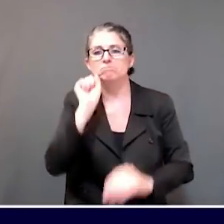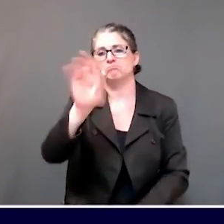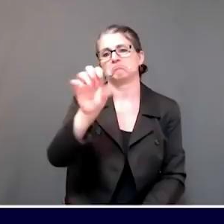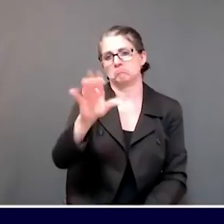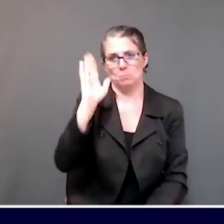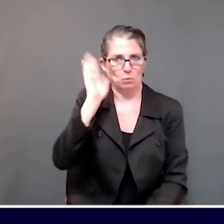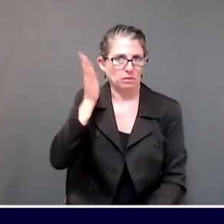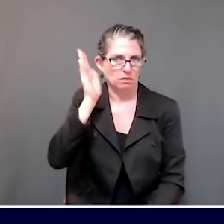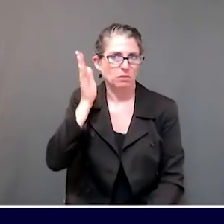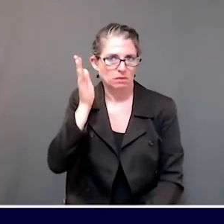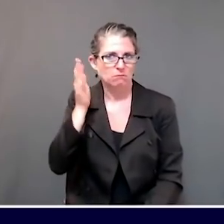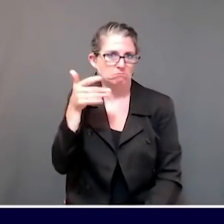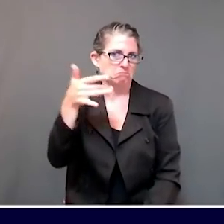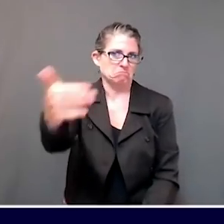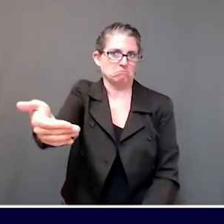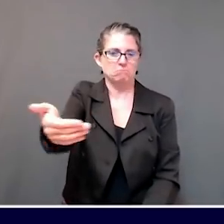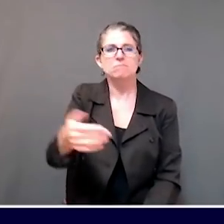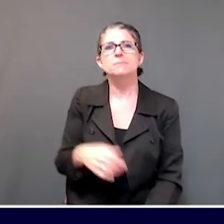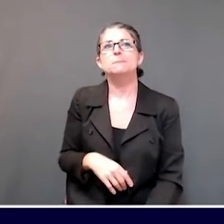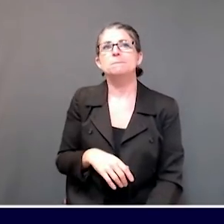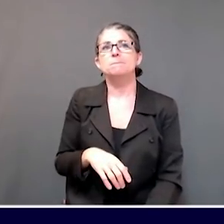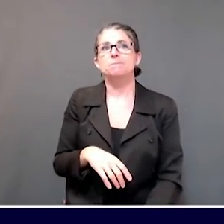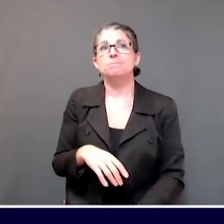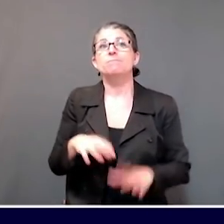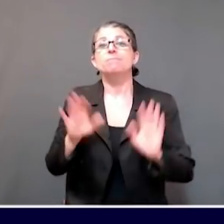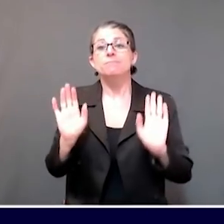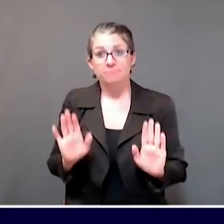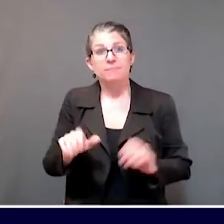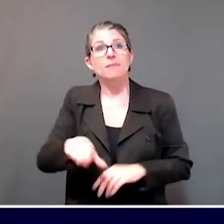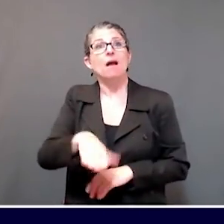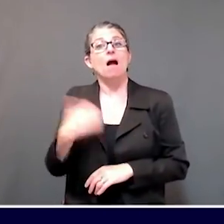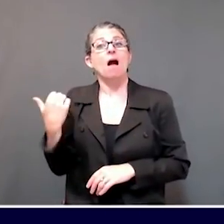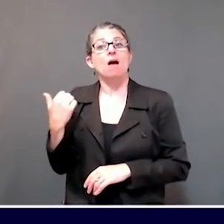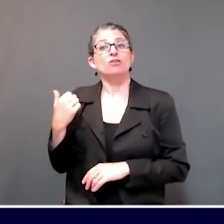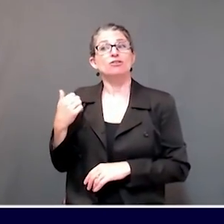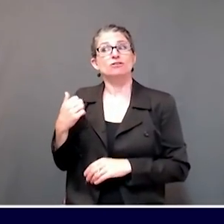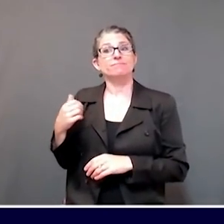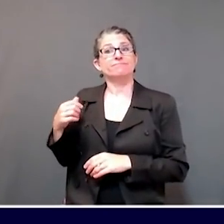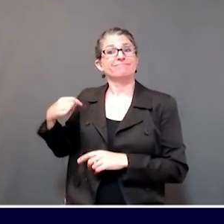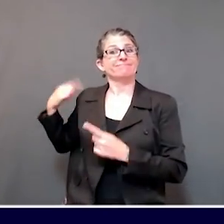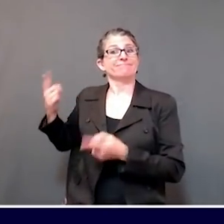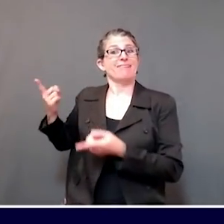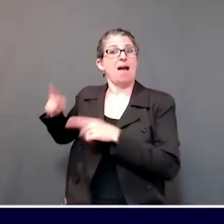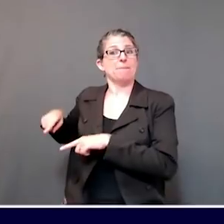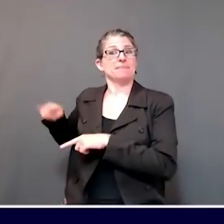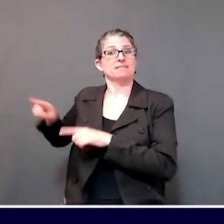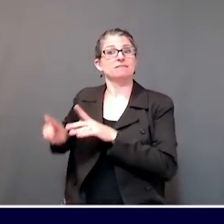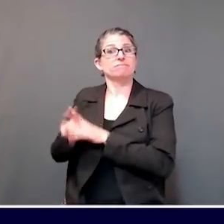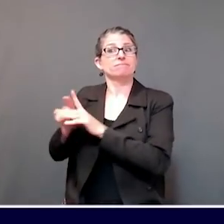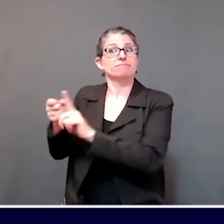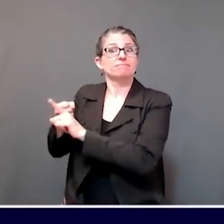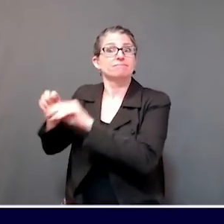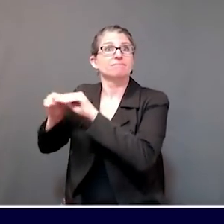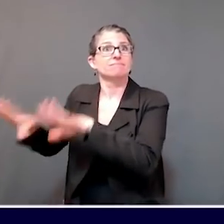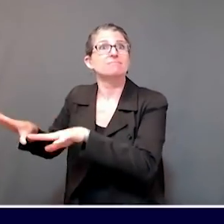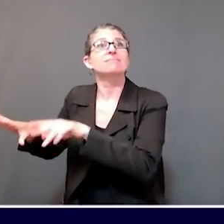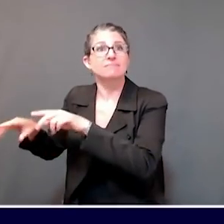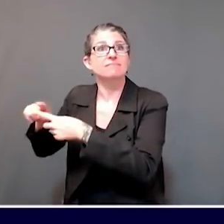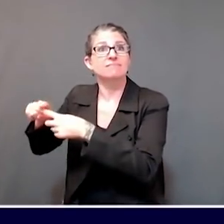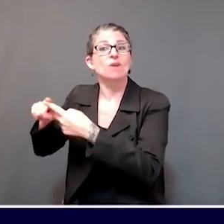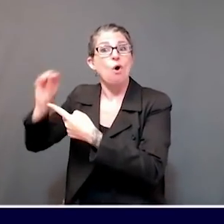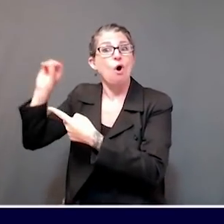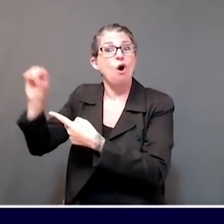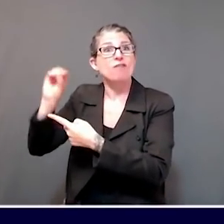Also, a quick update on 2 other outbreaks in which Maine CDC has been involved. At Orono Commons, a healthcare facility,